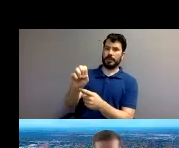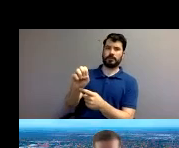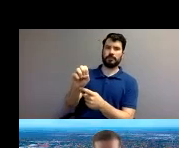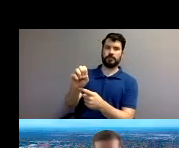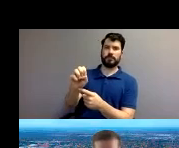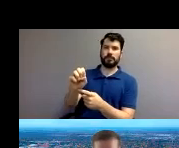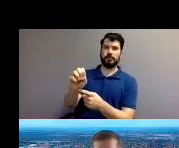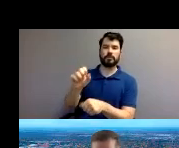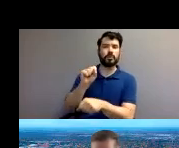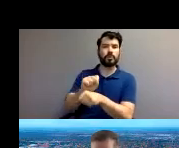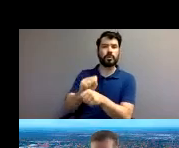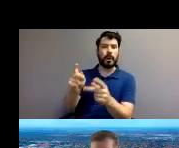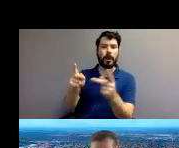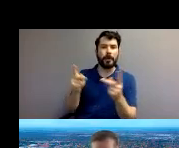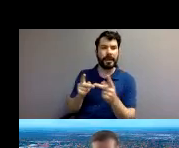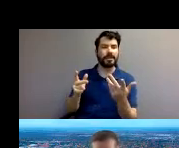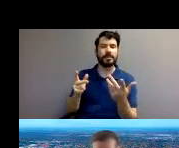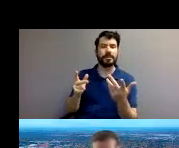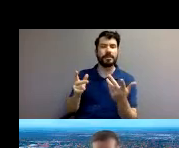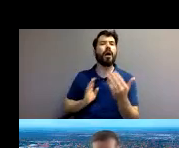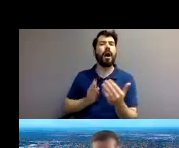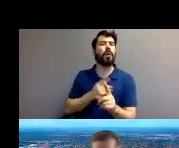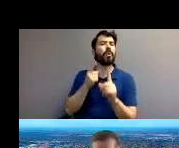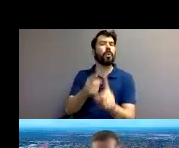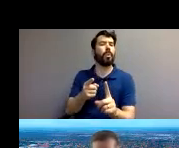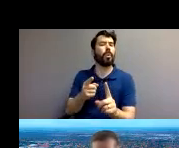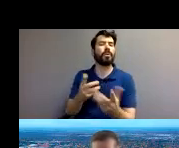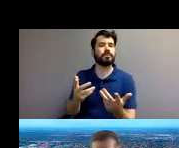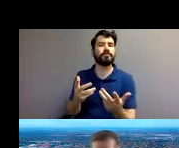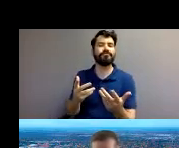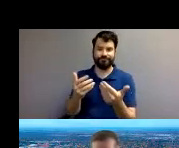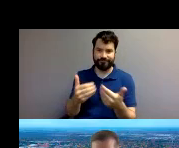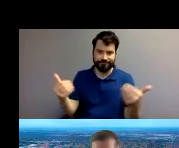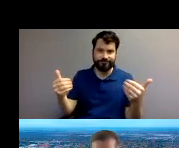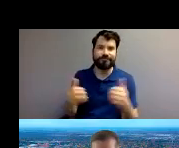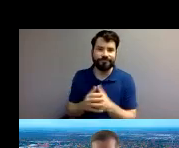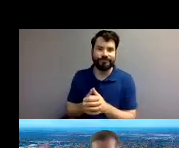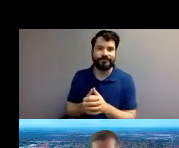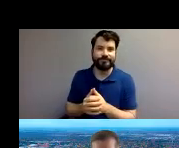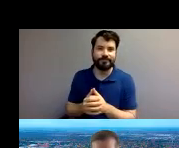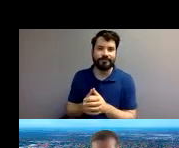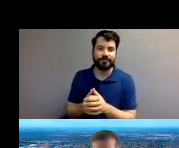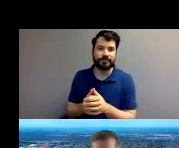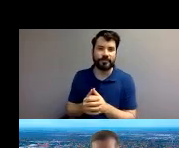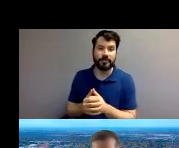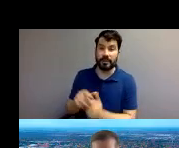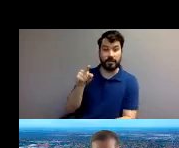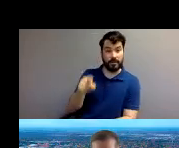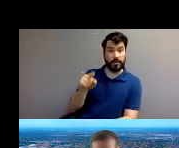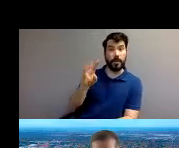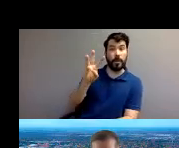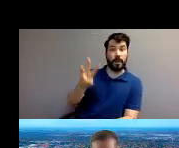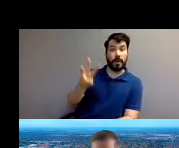guiding principles, and workforce subgroups. So the site also contains a list of frequently